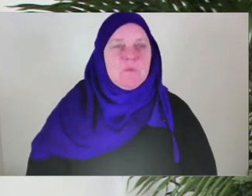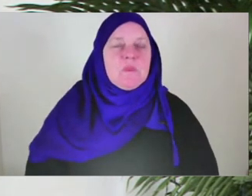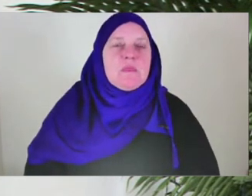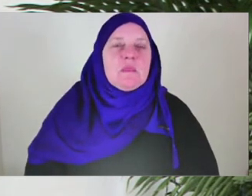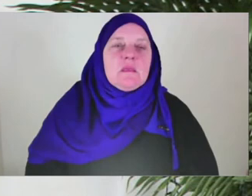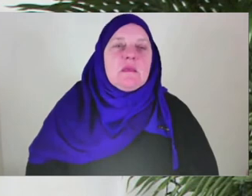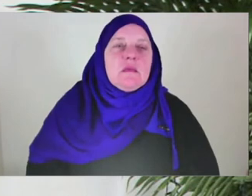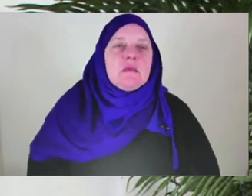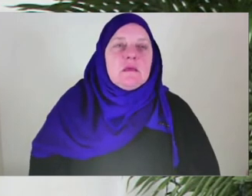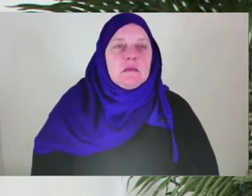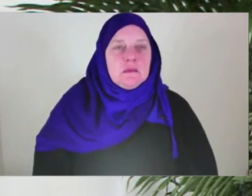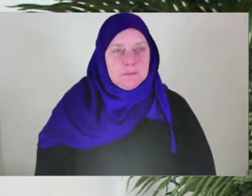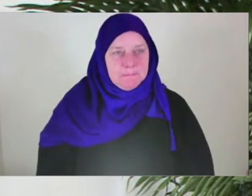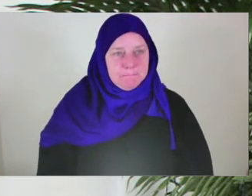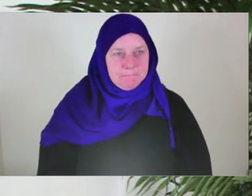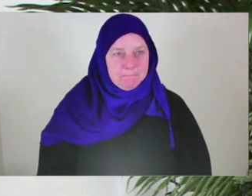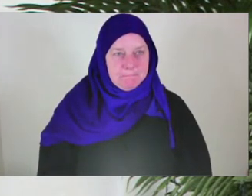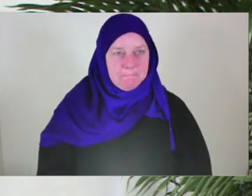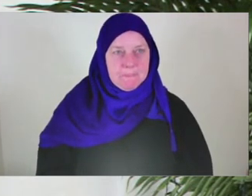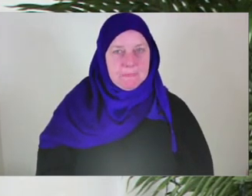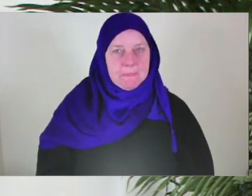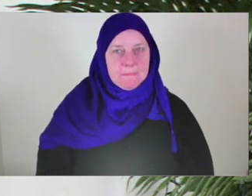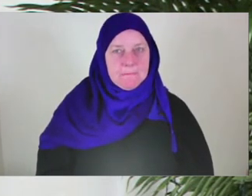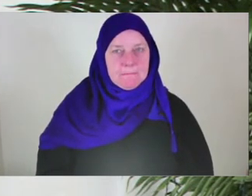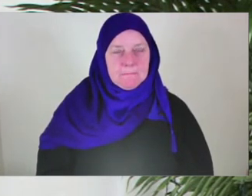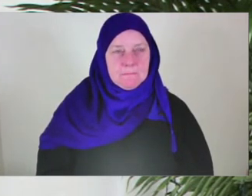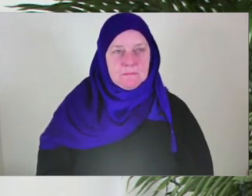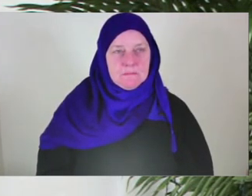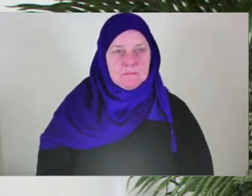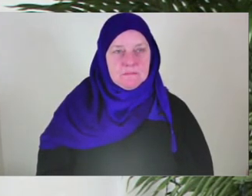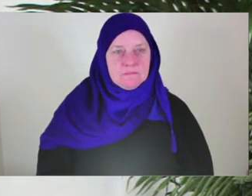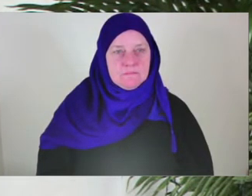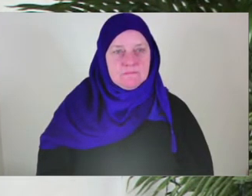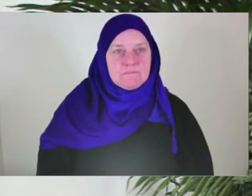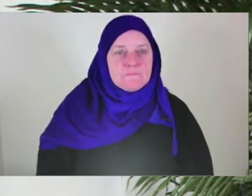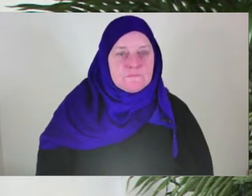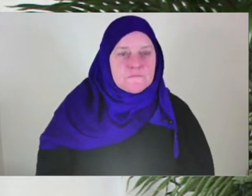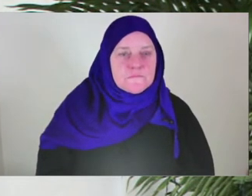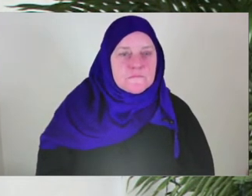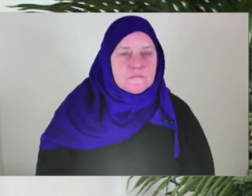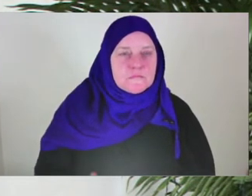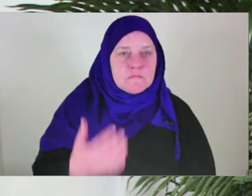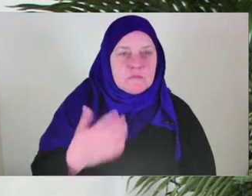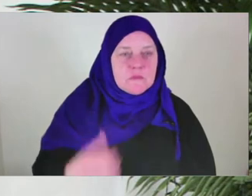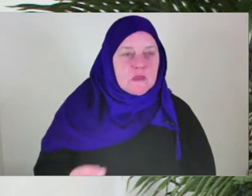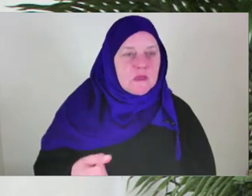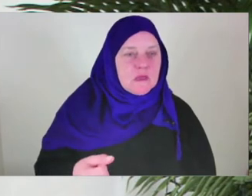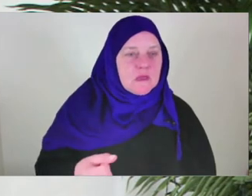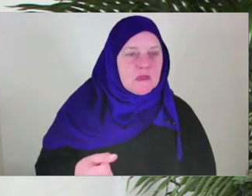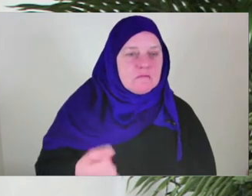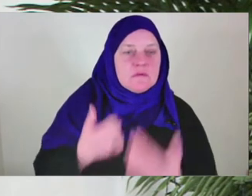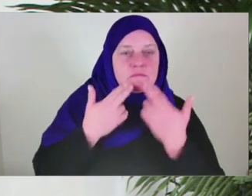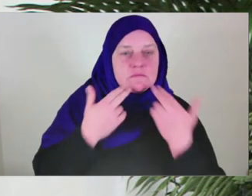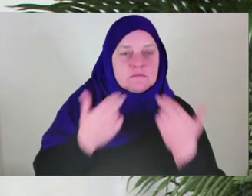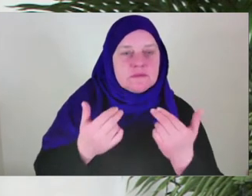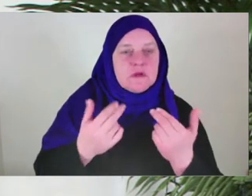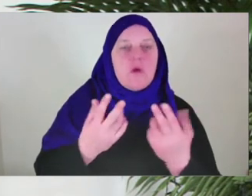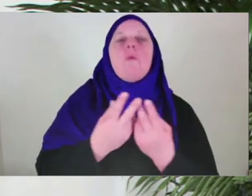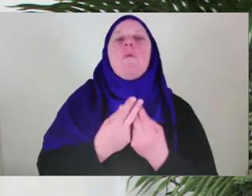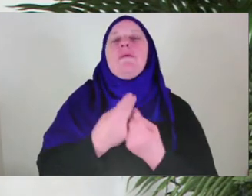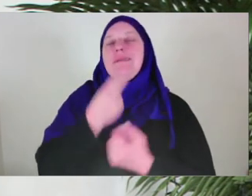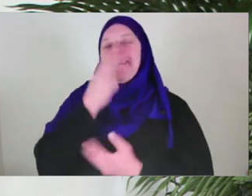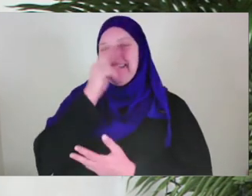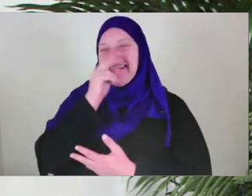Dua Faraj with our young man coming up? Yes. Okay, terrific. Come